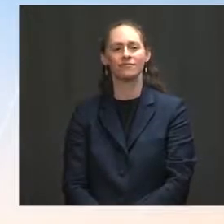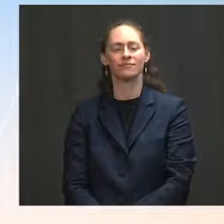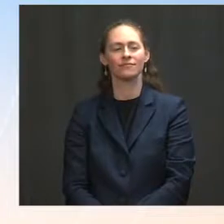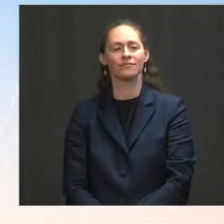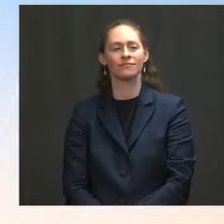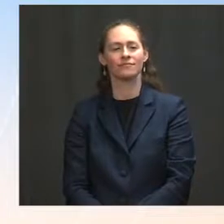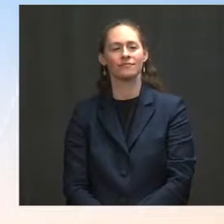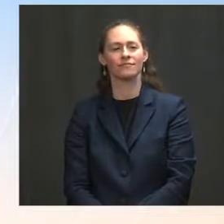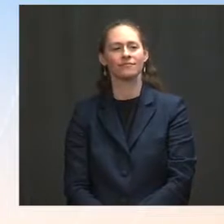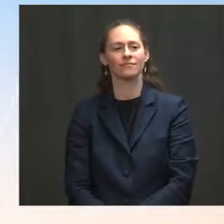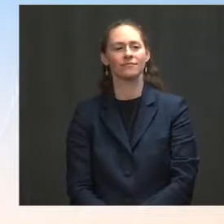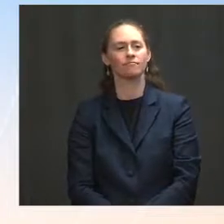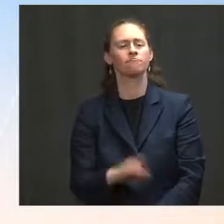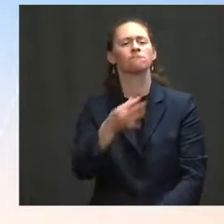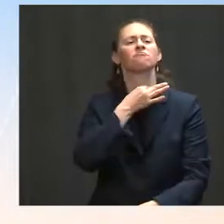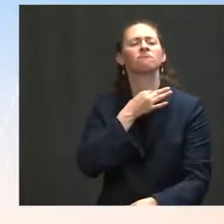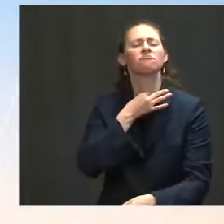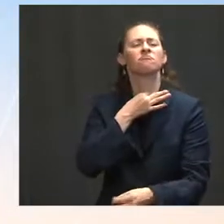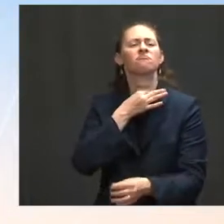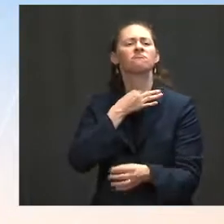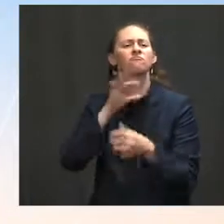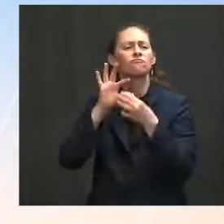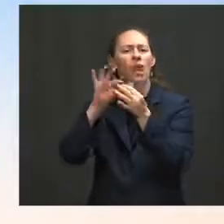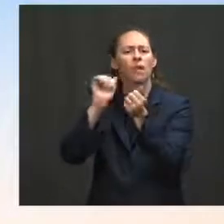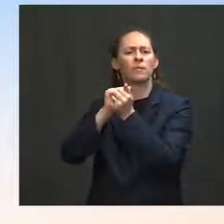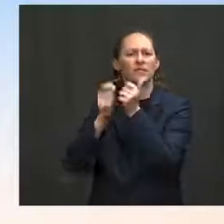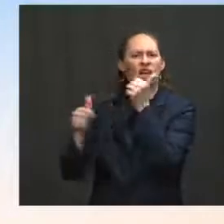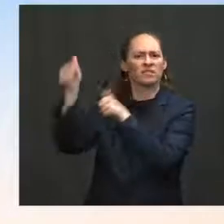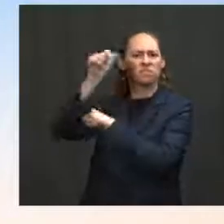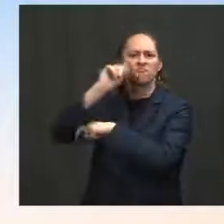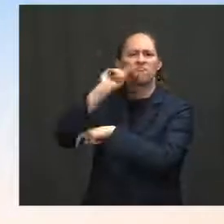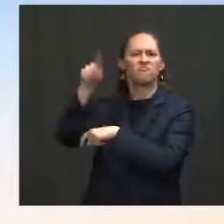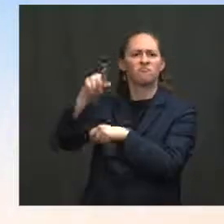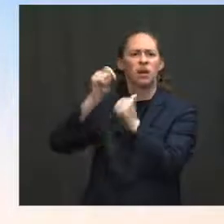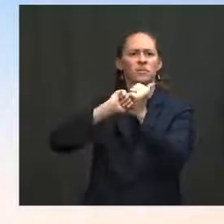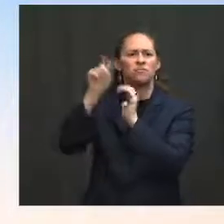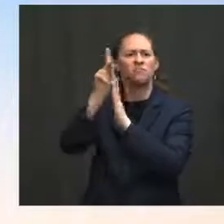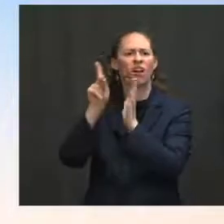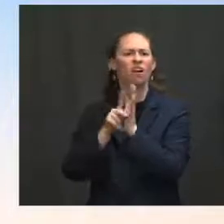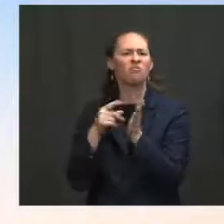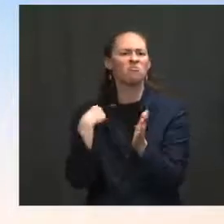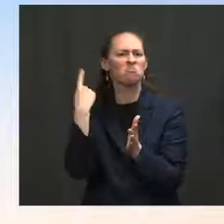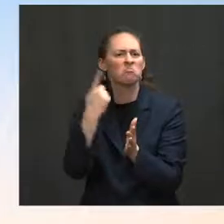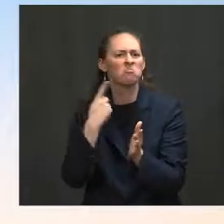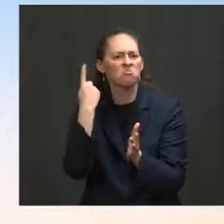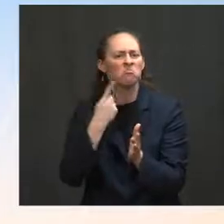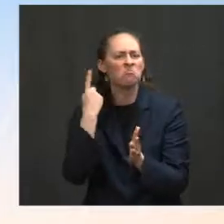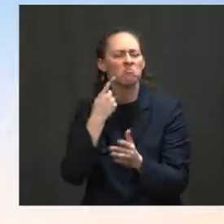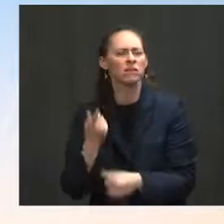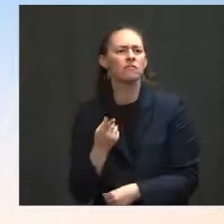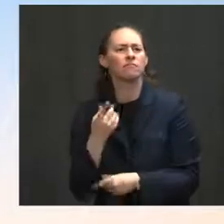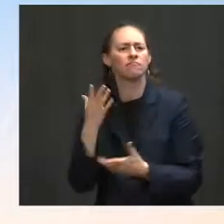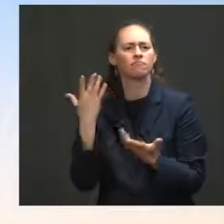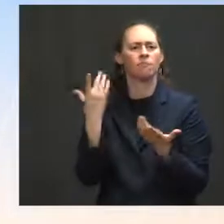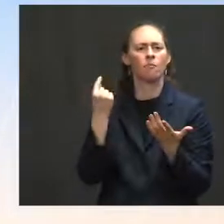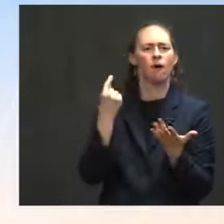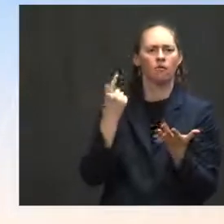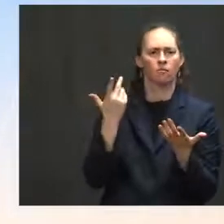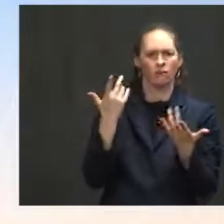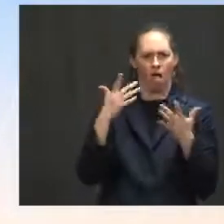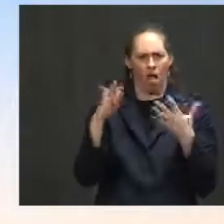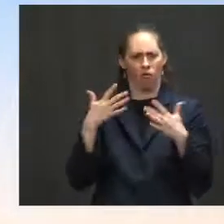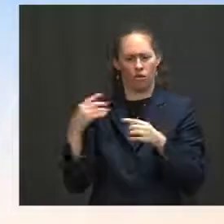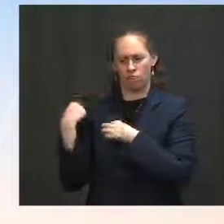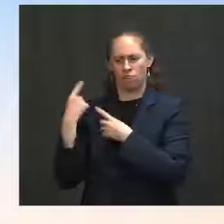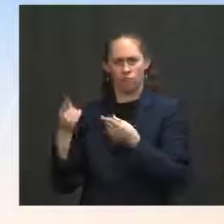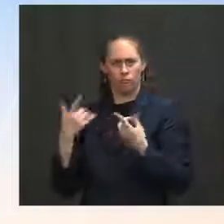competition policy executive order, Yep. Are there any additional steps that have already been taken, like at